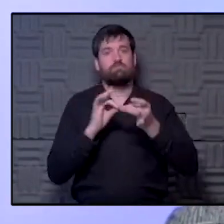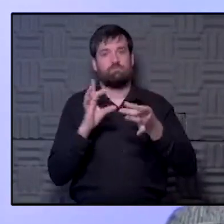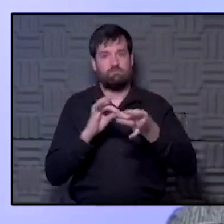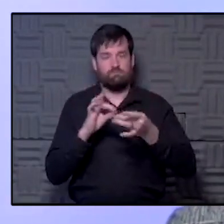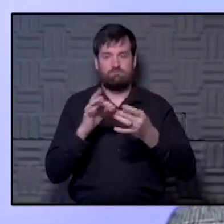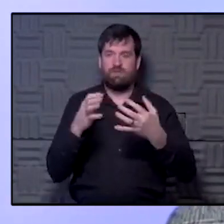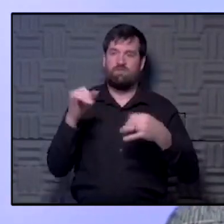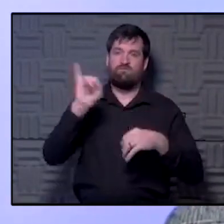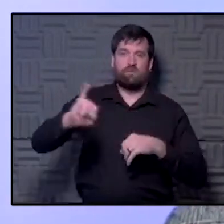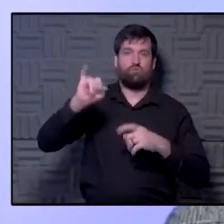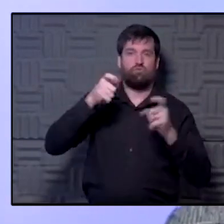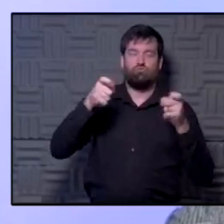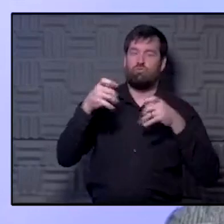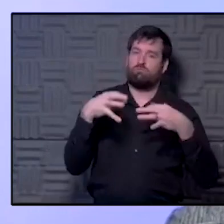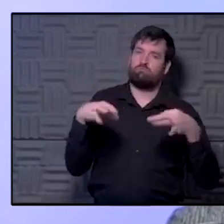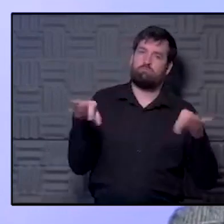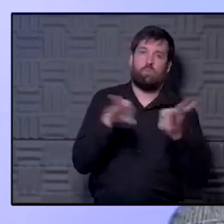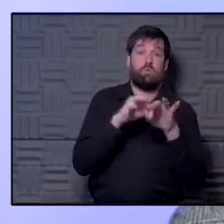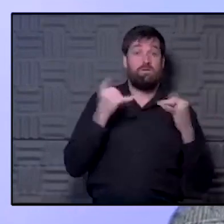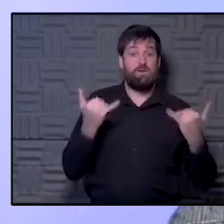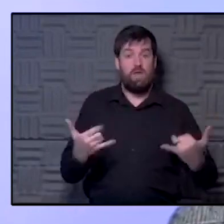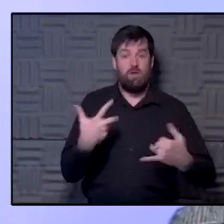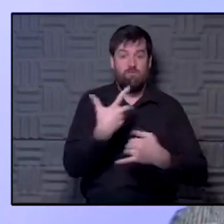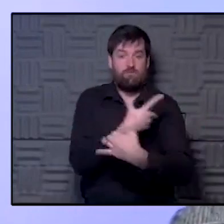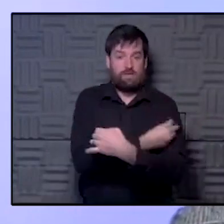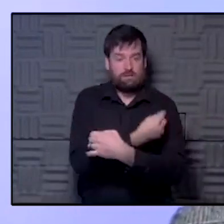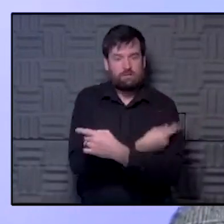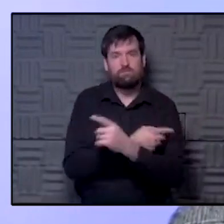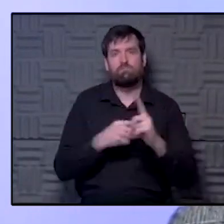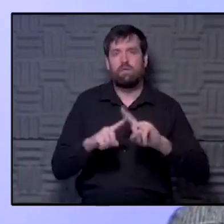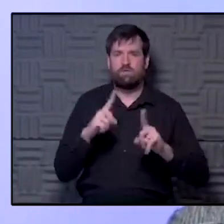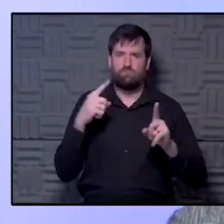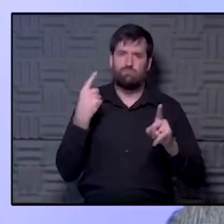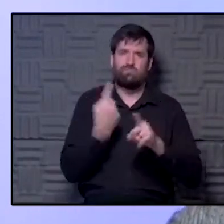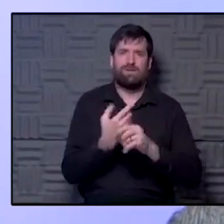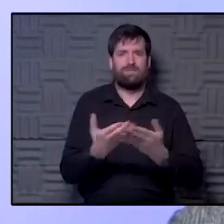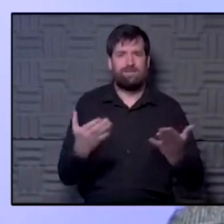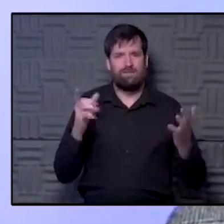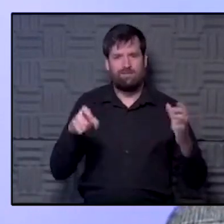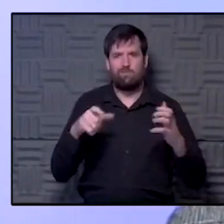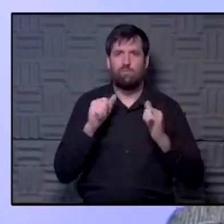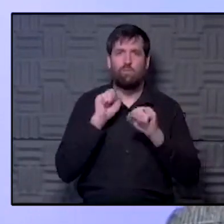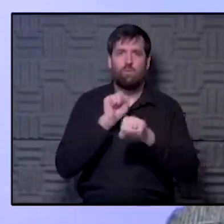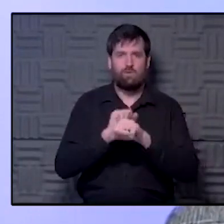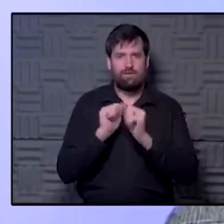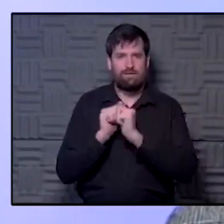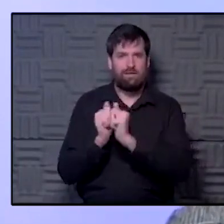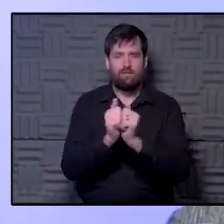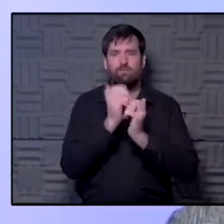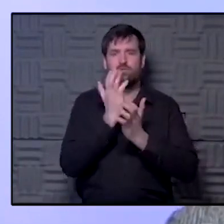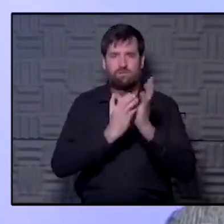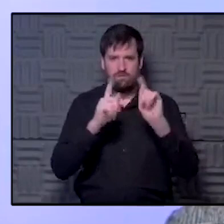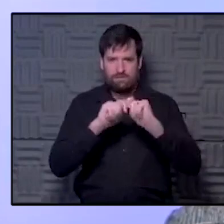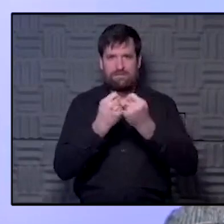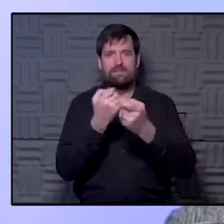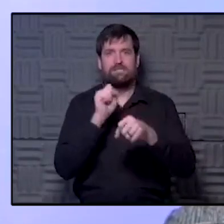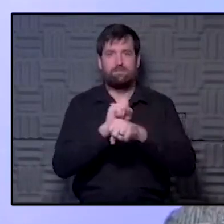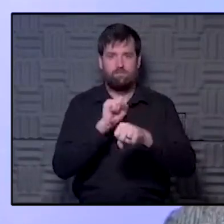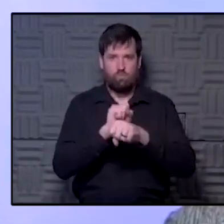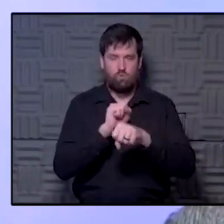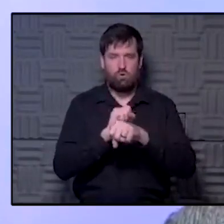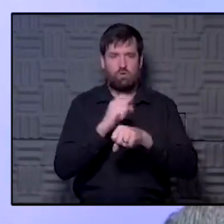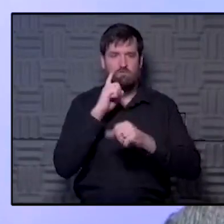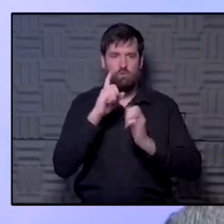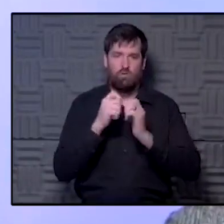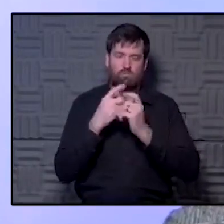is key. Now we're getting into vaccines, but we've got to do the right thing and work together and have some teamwork on this to get